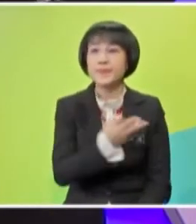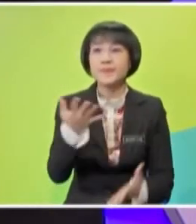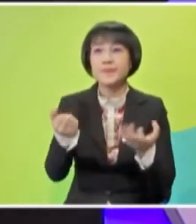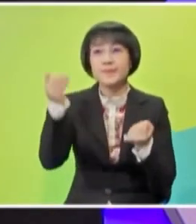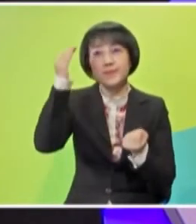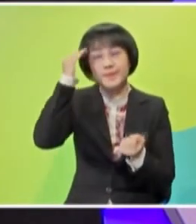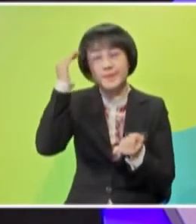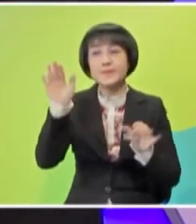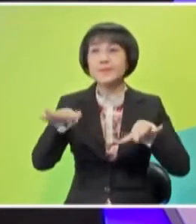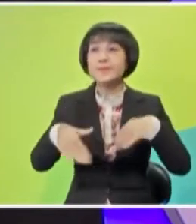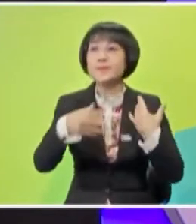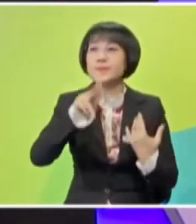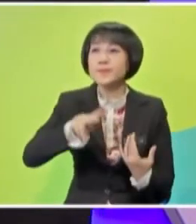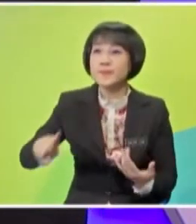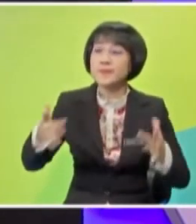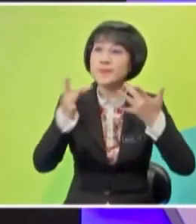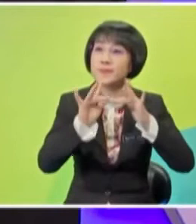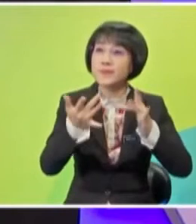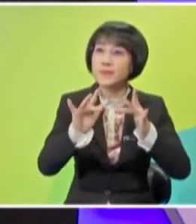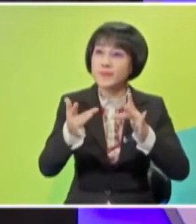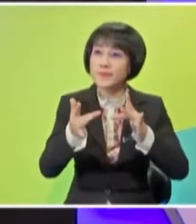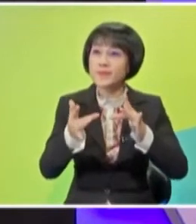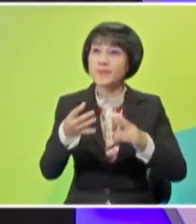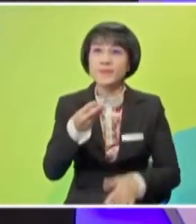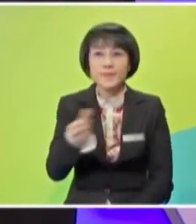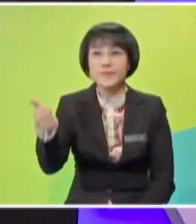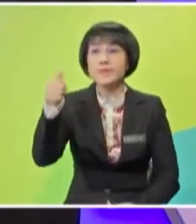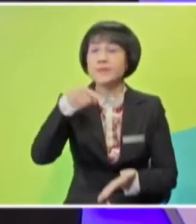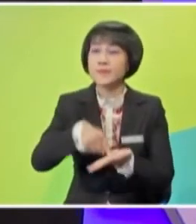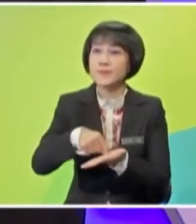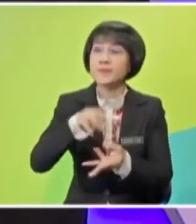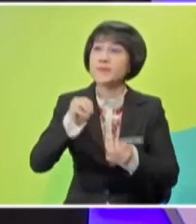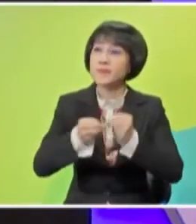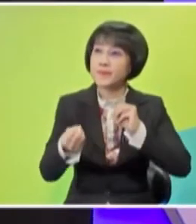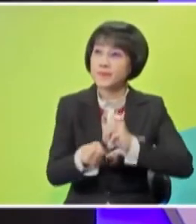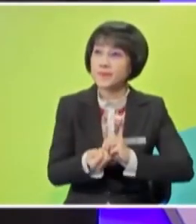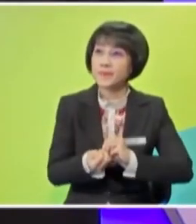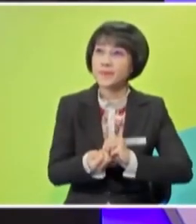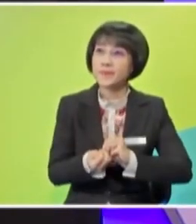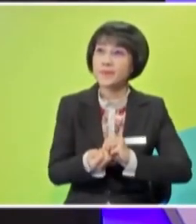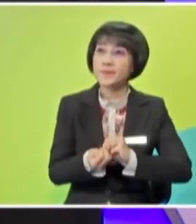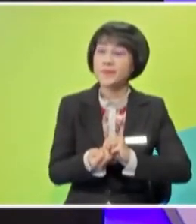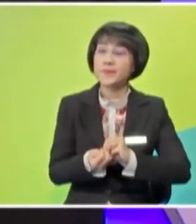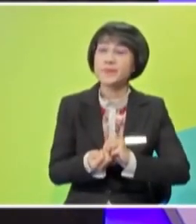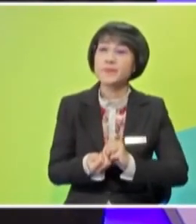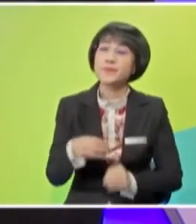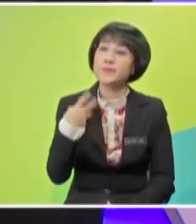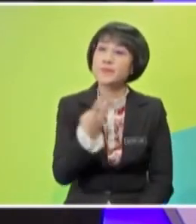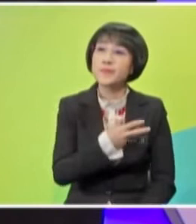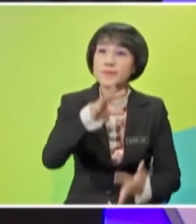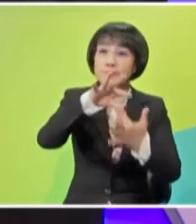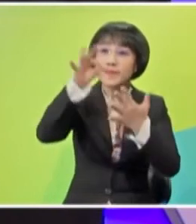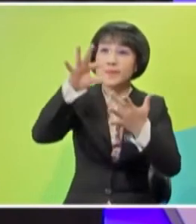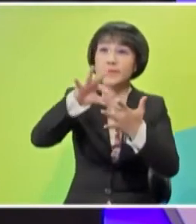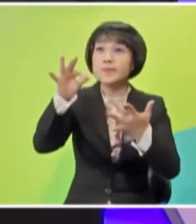deals with this problem. So we are going to ask a few of them to respond. So why don't